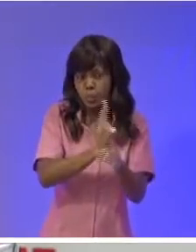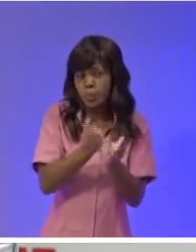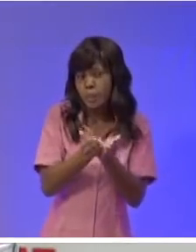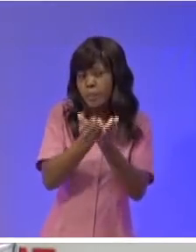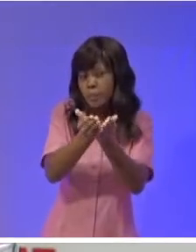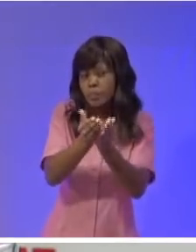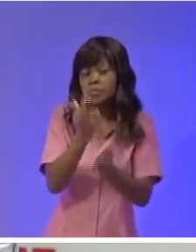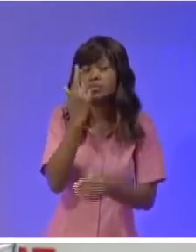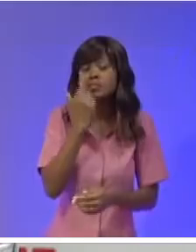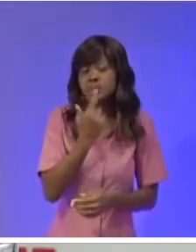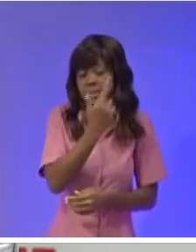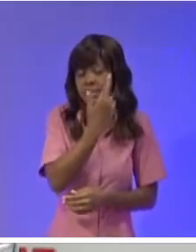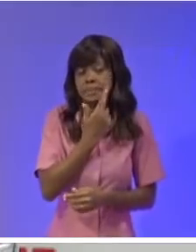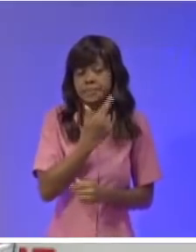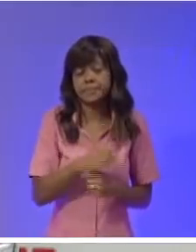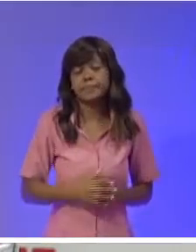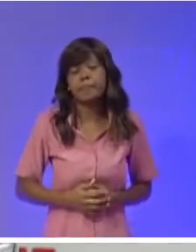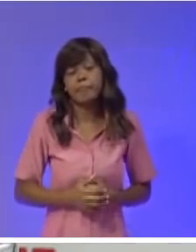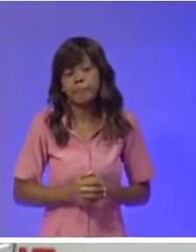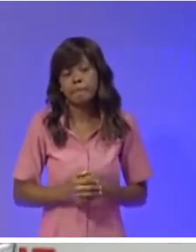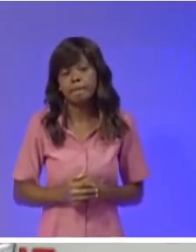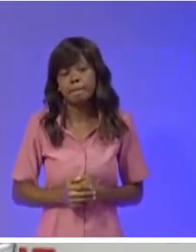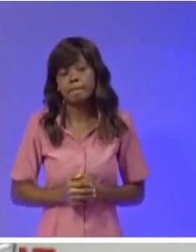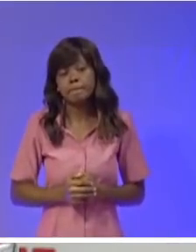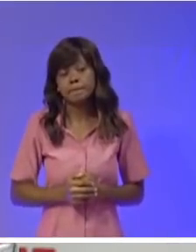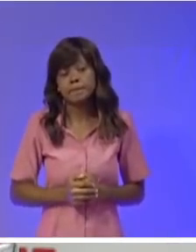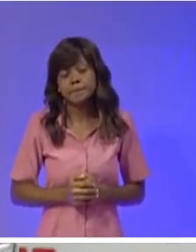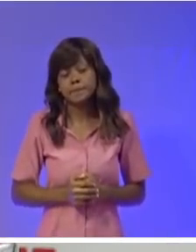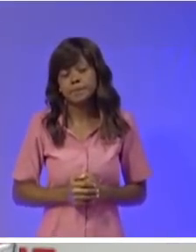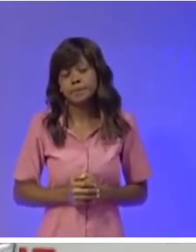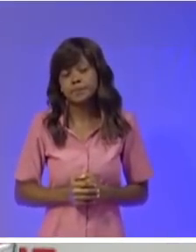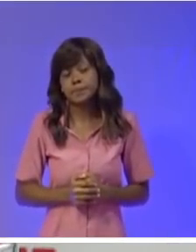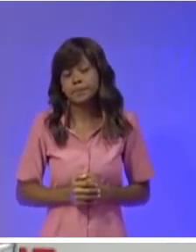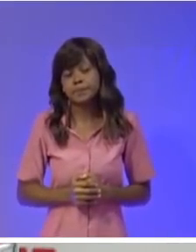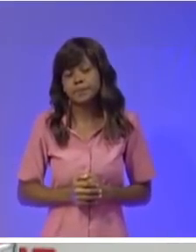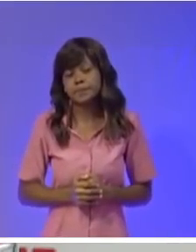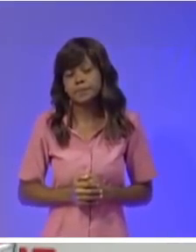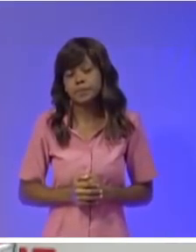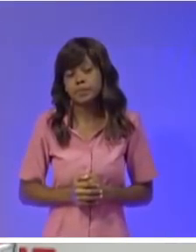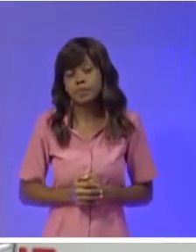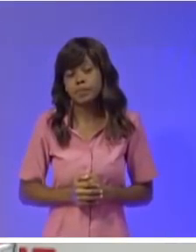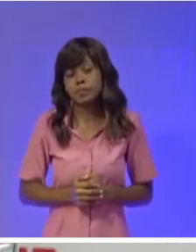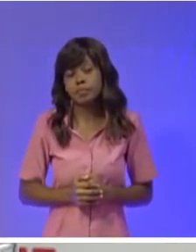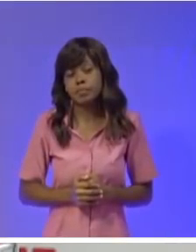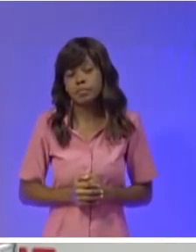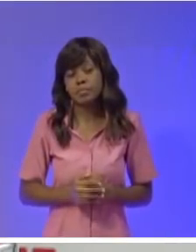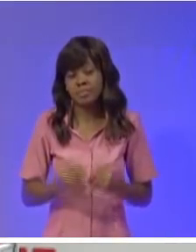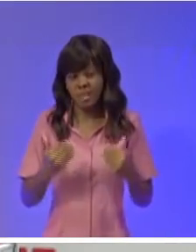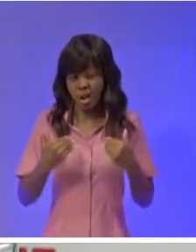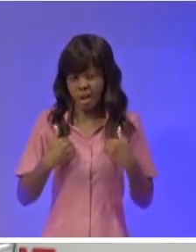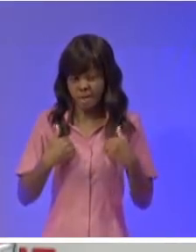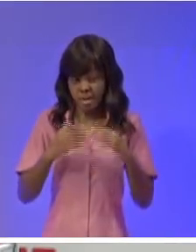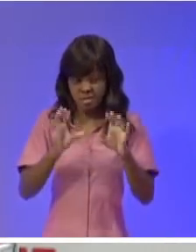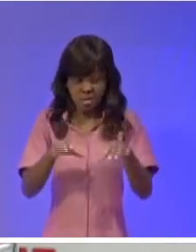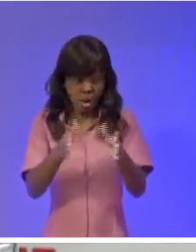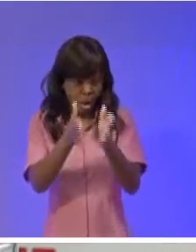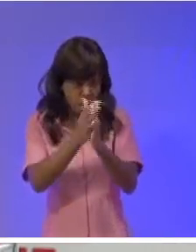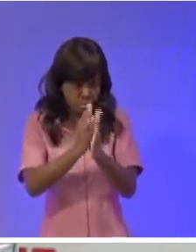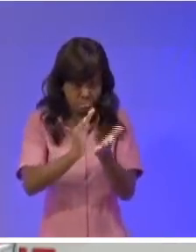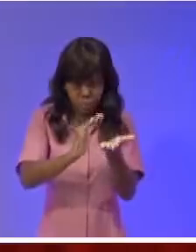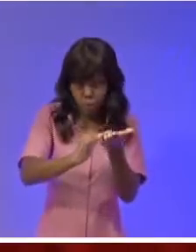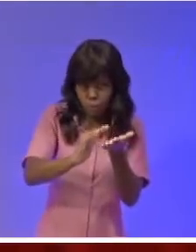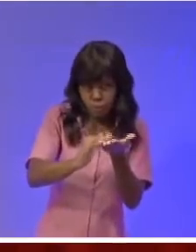or permission to operate as a safe zone. And that could be clearly found in Section 8 of the Public Health Regulations.